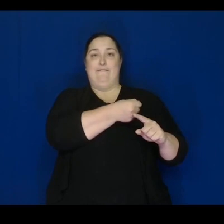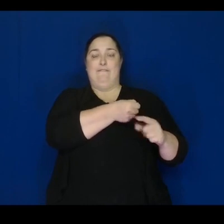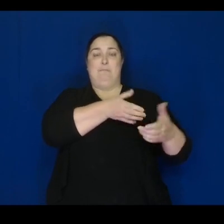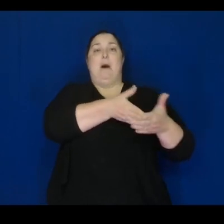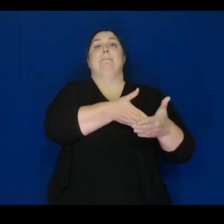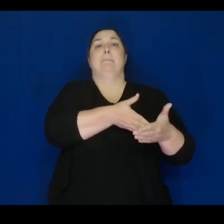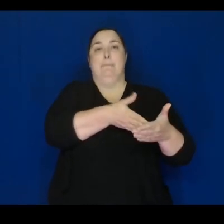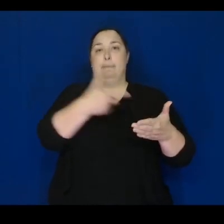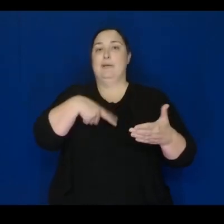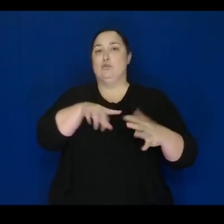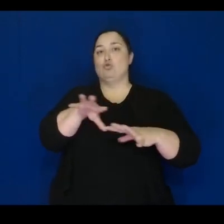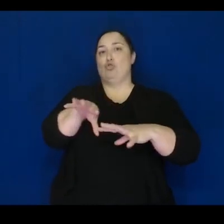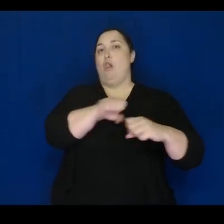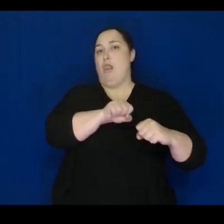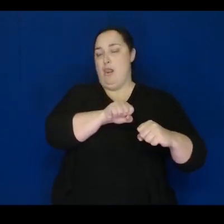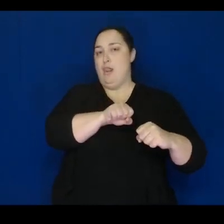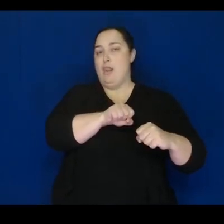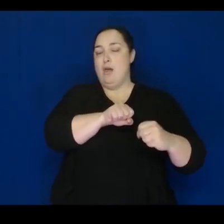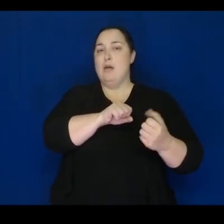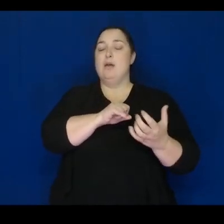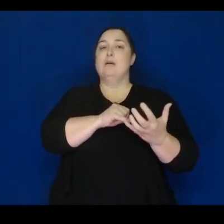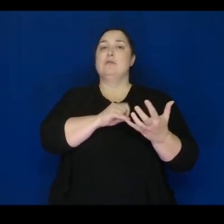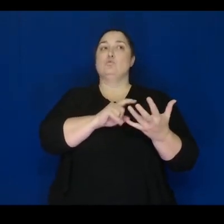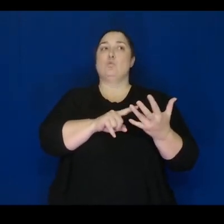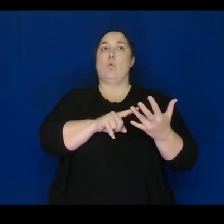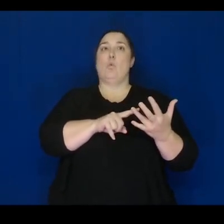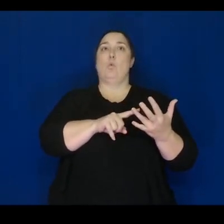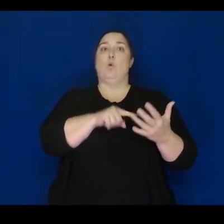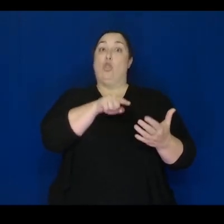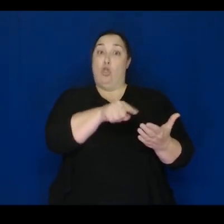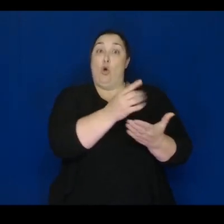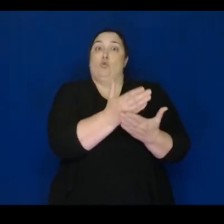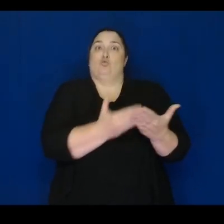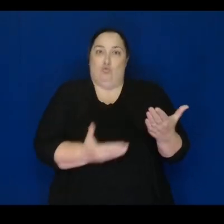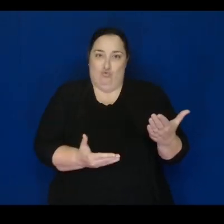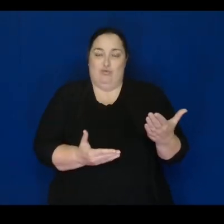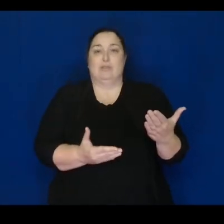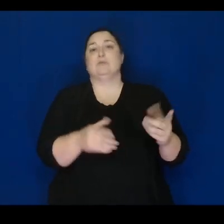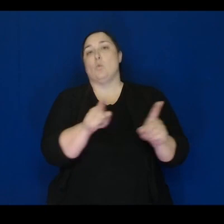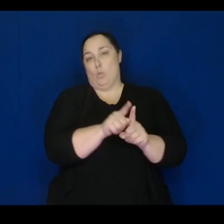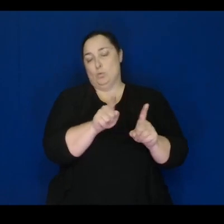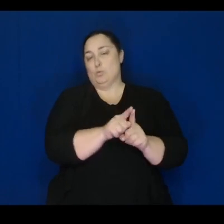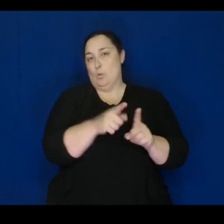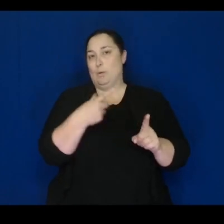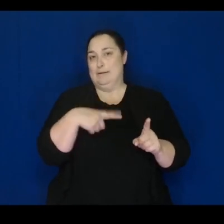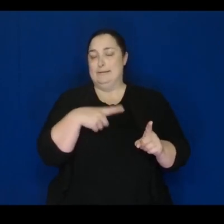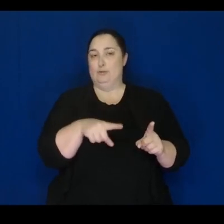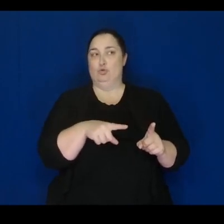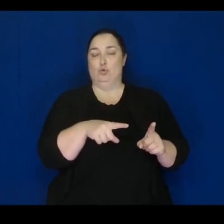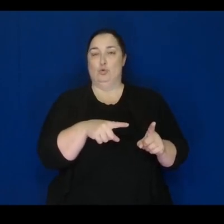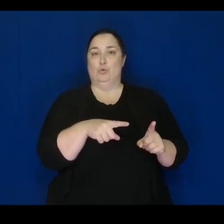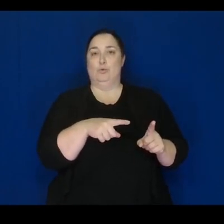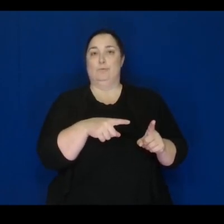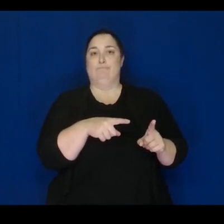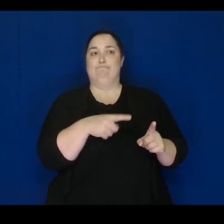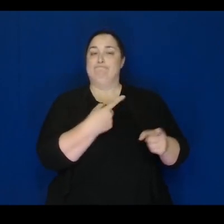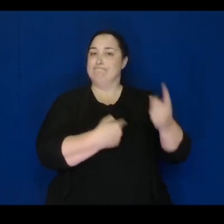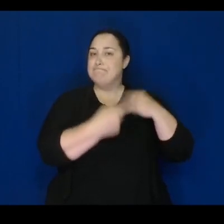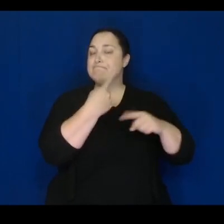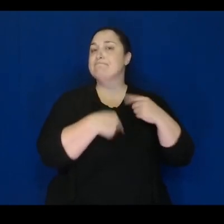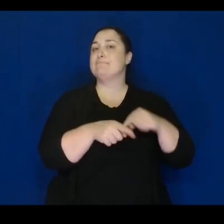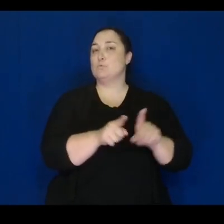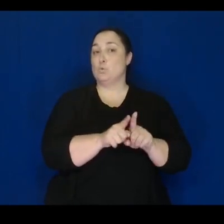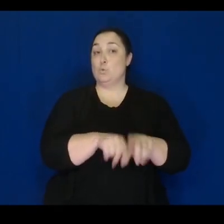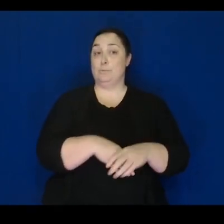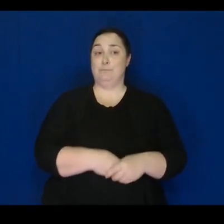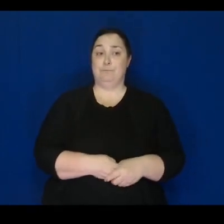So there's those stories and those experiences that we should be listening to as well. But for Anangu people, life